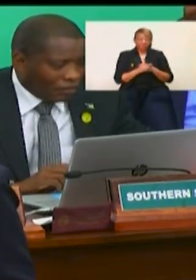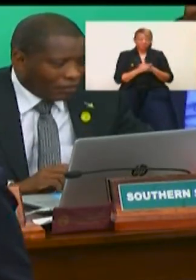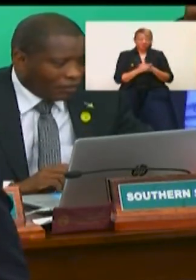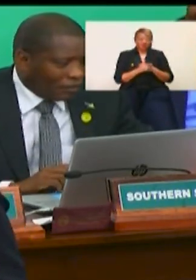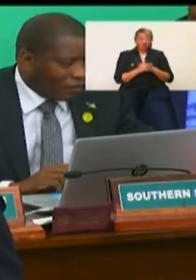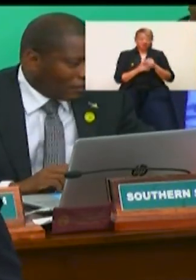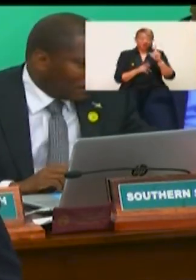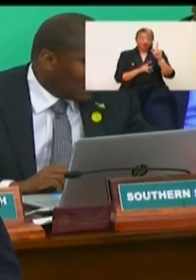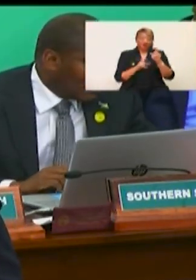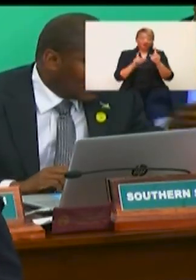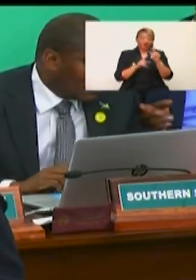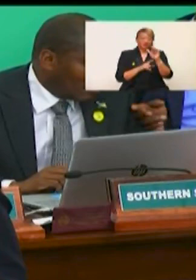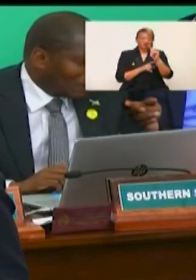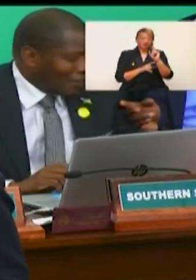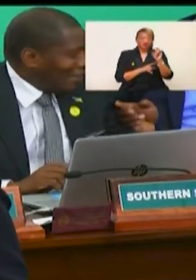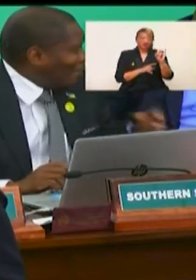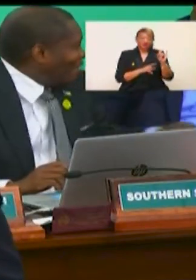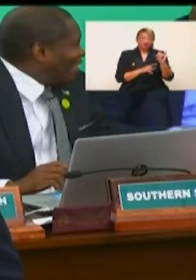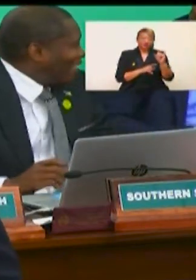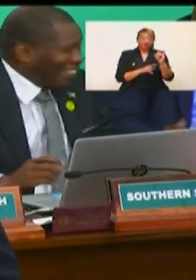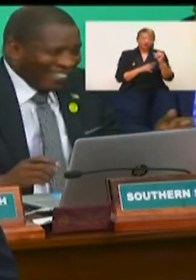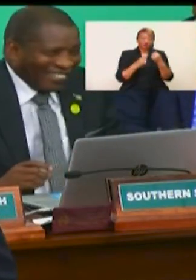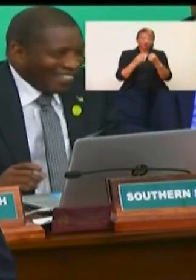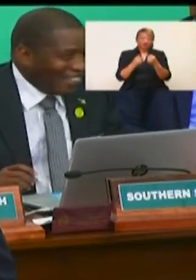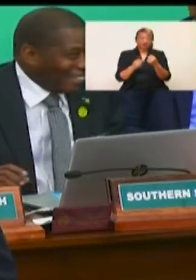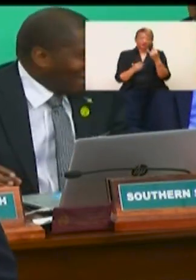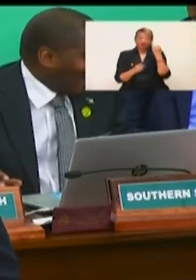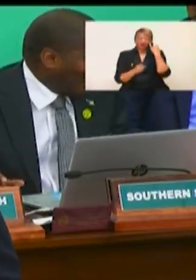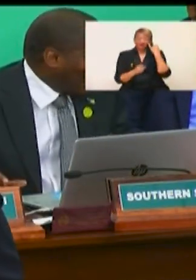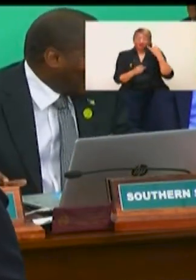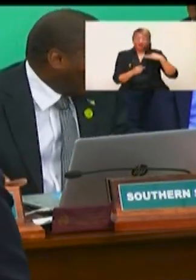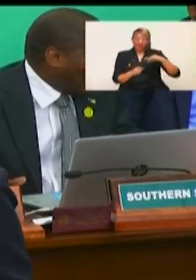the taxi drivers whether they have benefited.